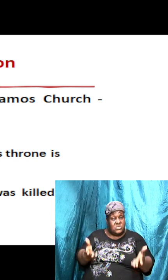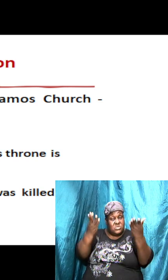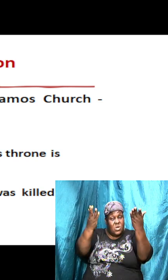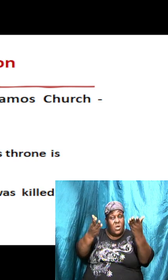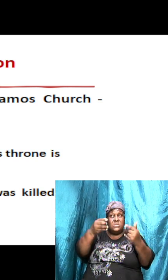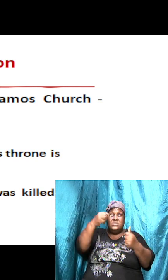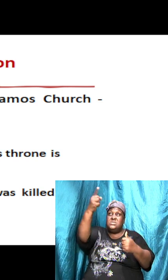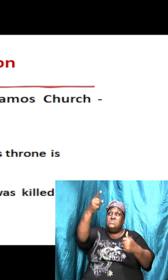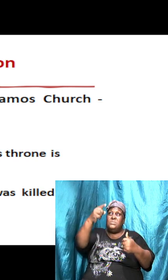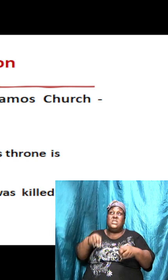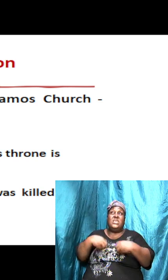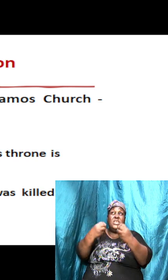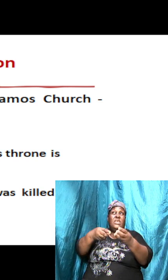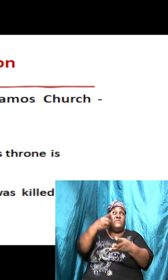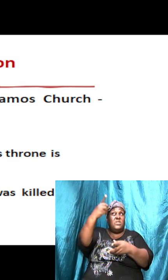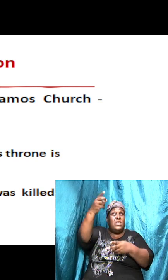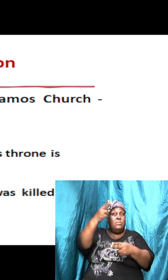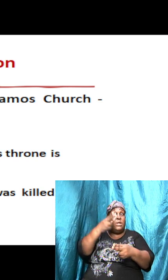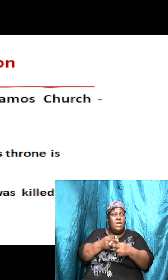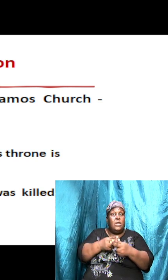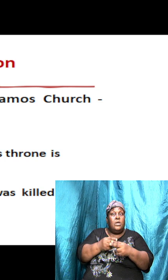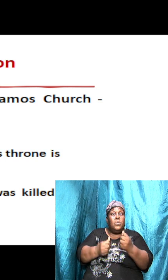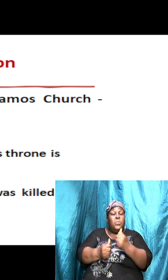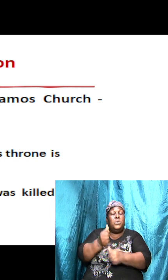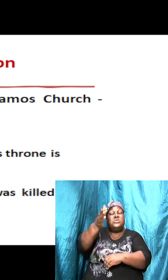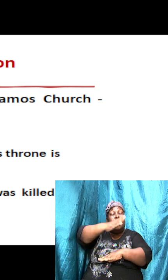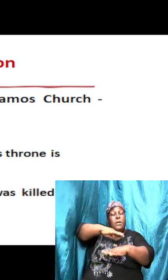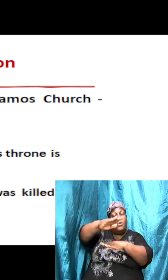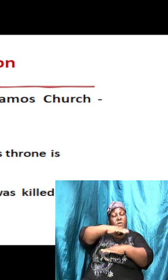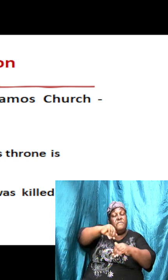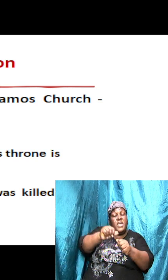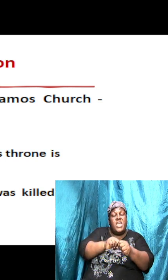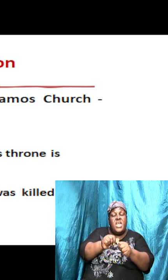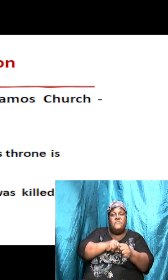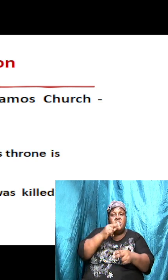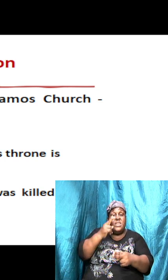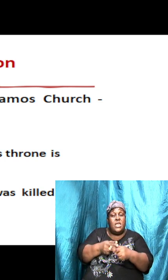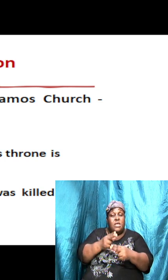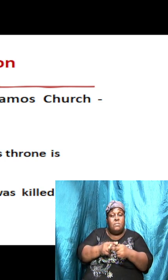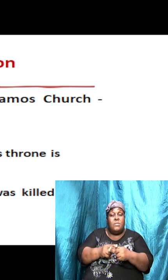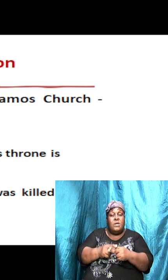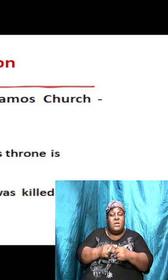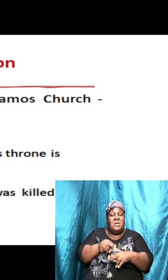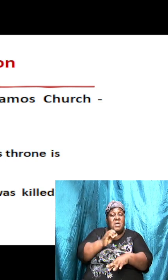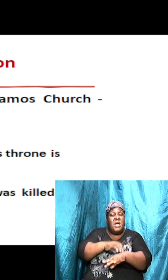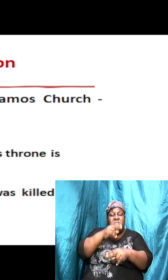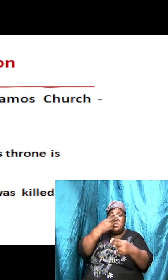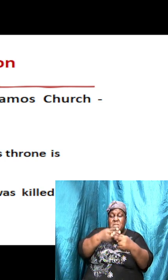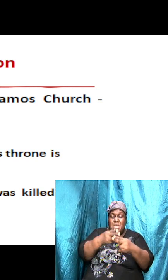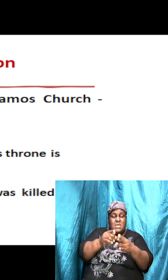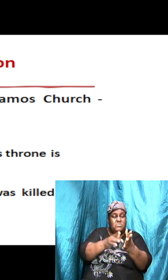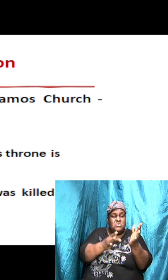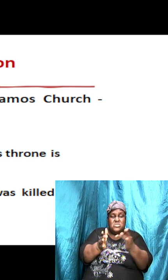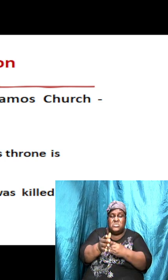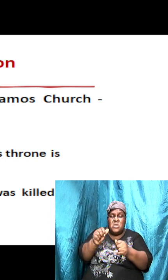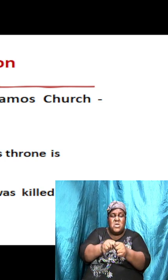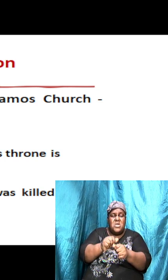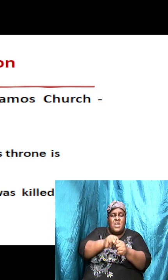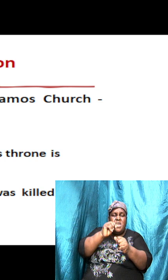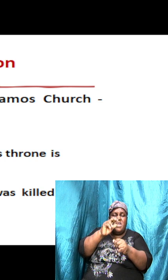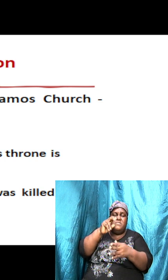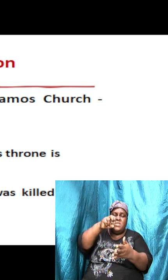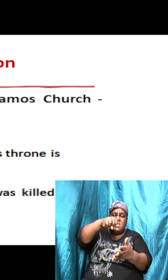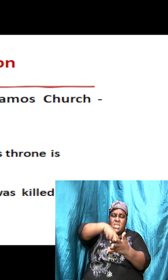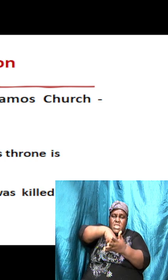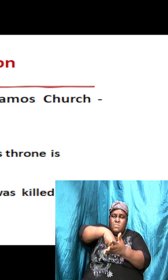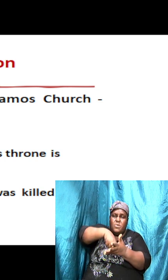given him a name which is above every name, that at the name of Jesus, every knee shall bow and